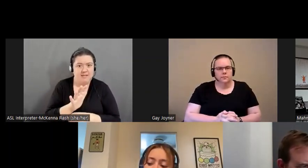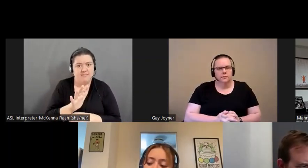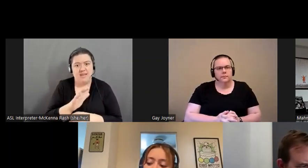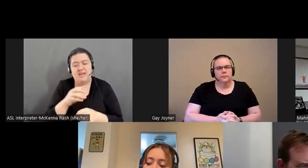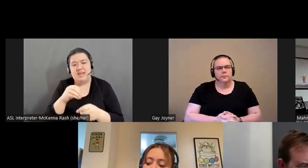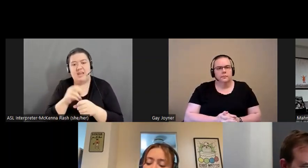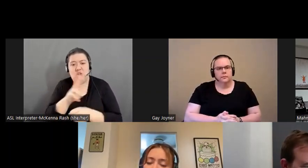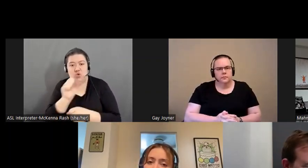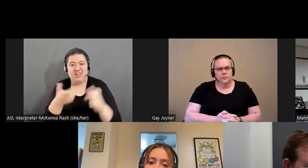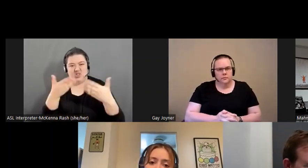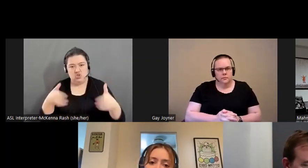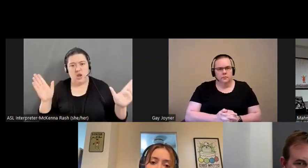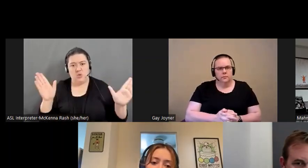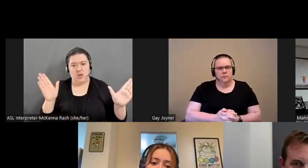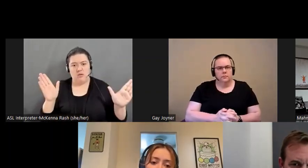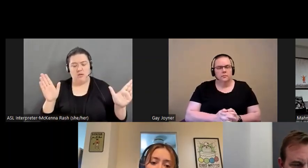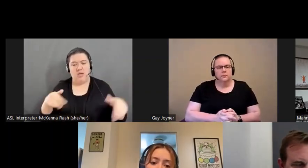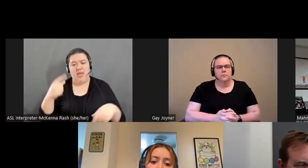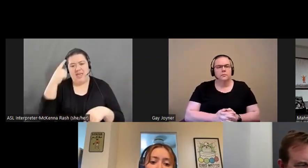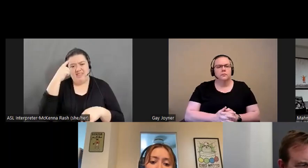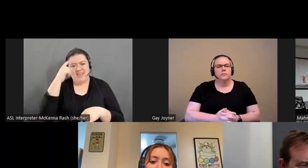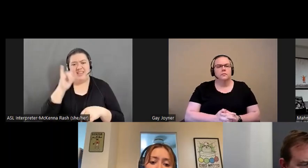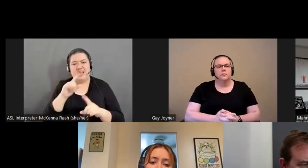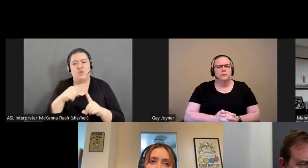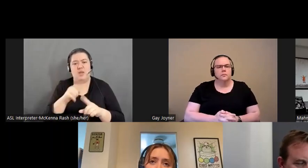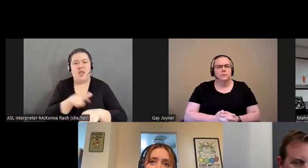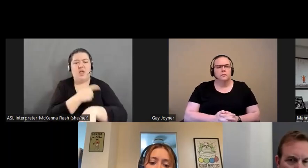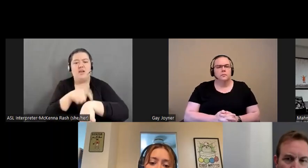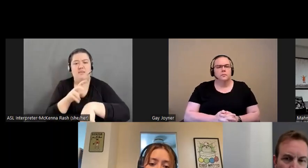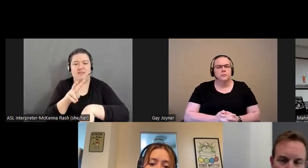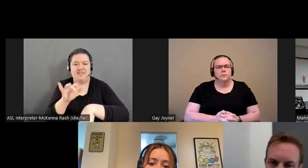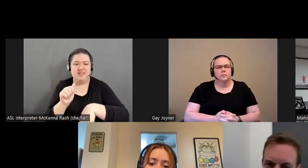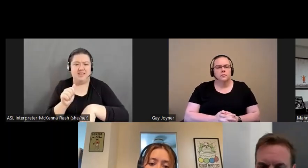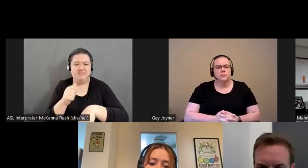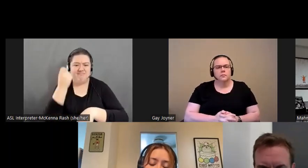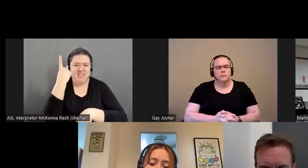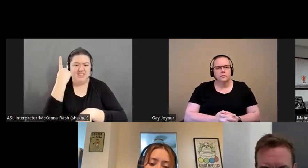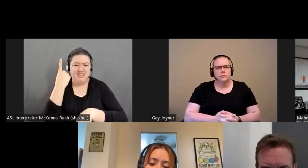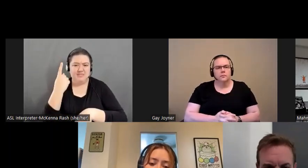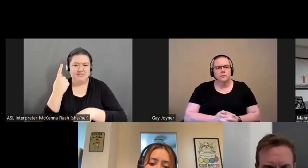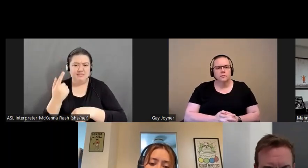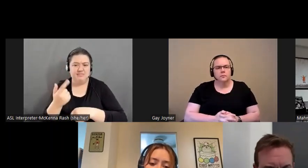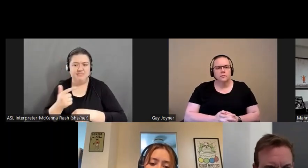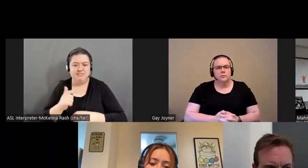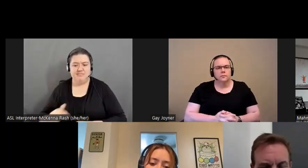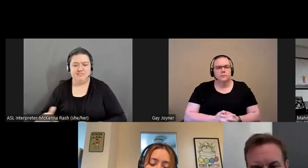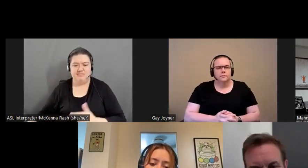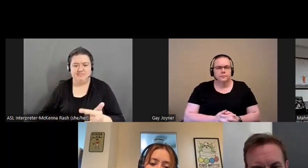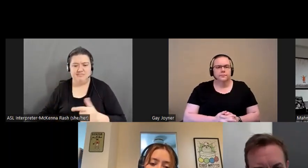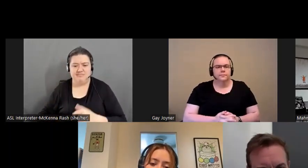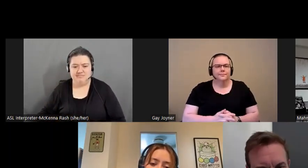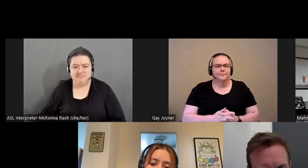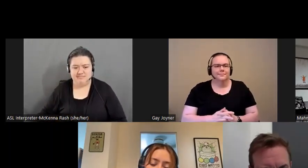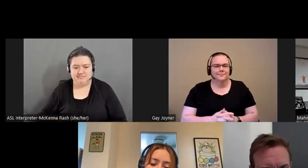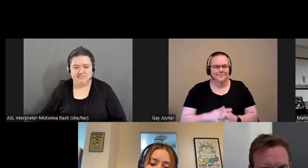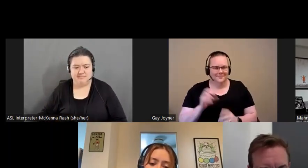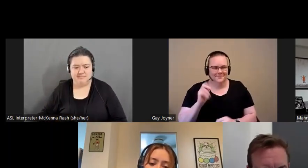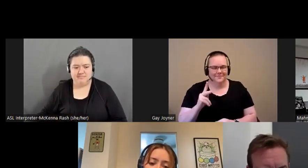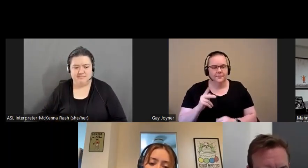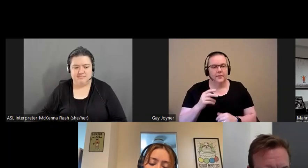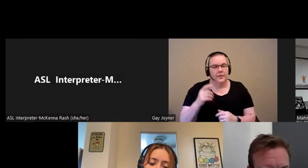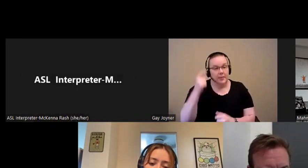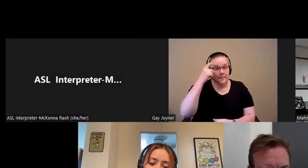States in general, I think that's when the long-term visa kind of really makes sense. Yeah, that makes sense. And